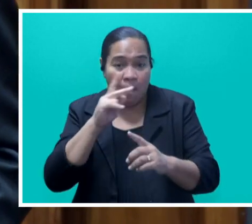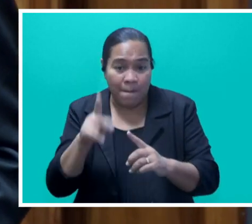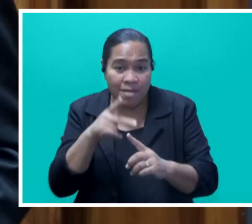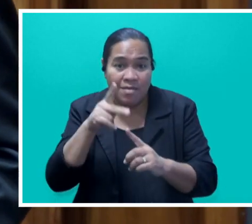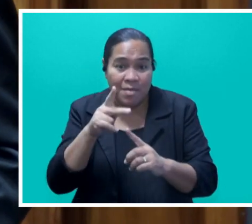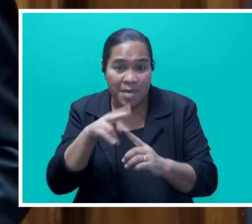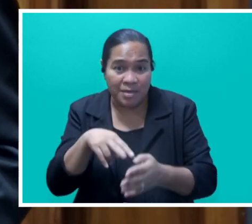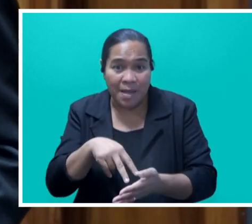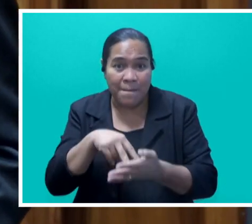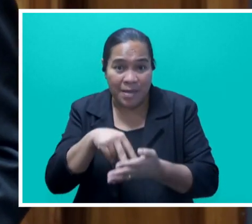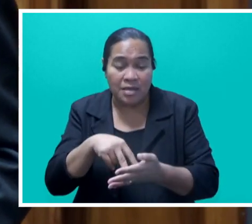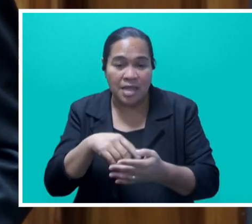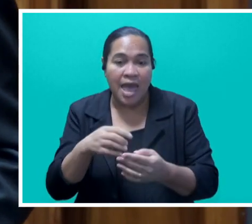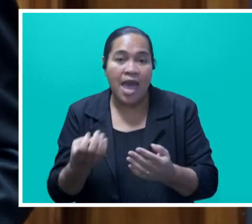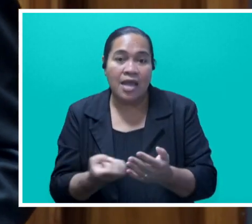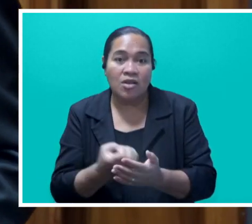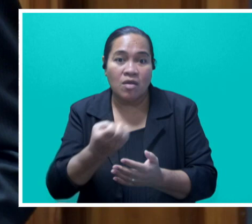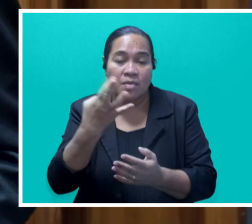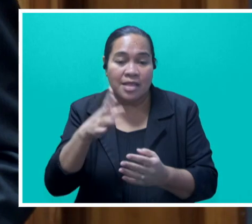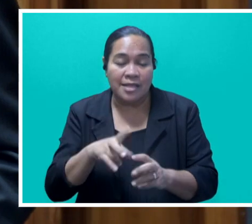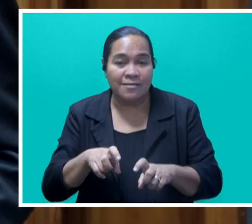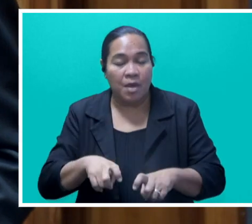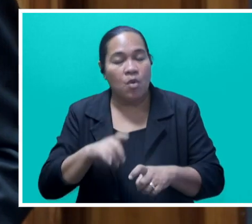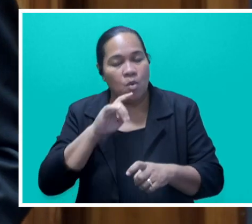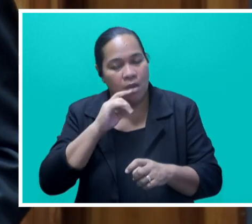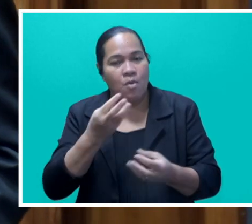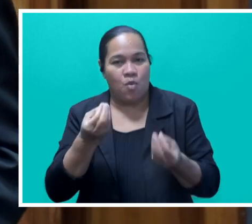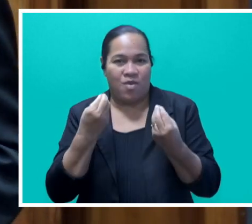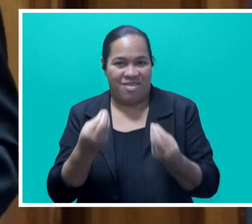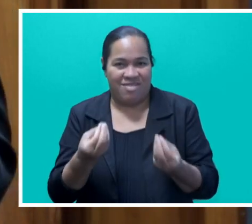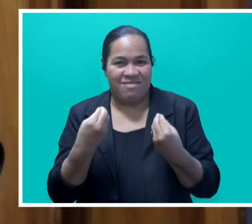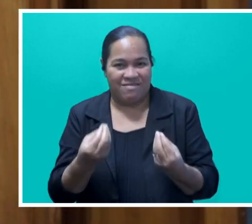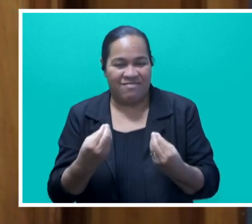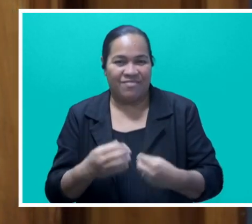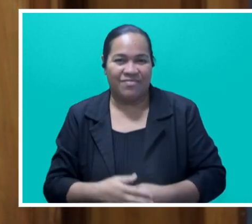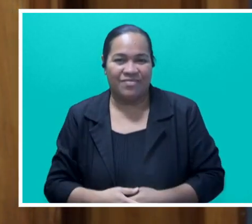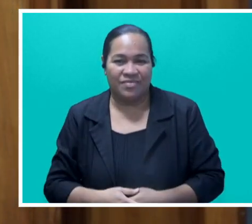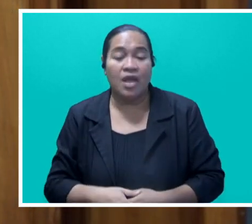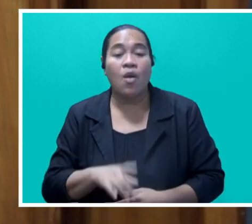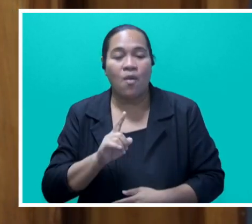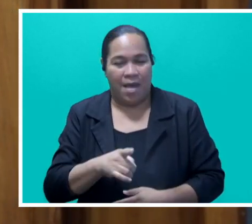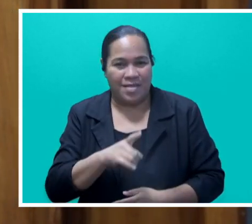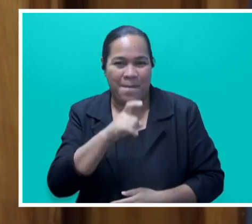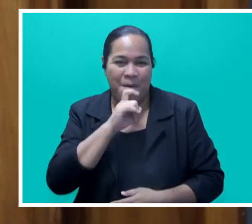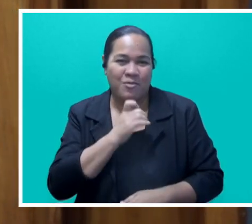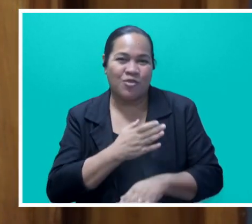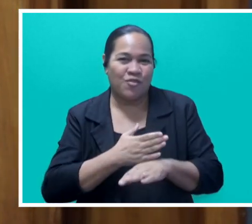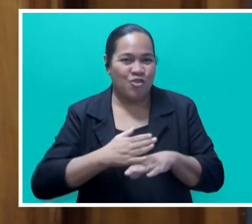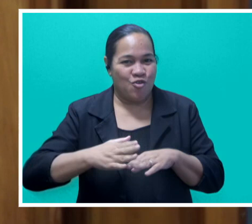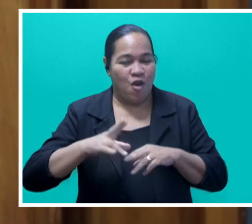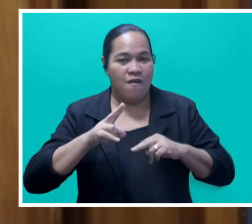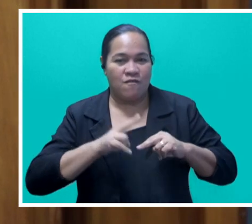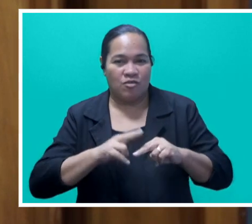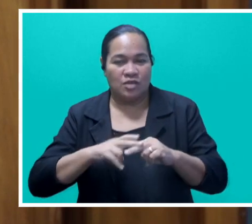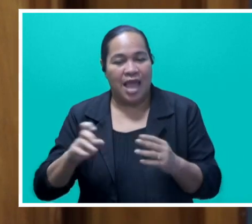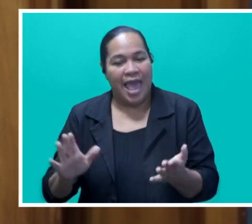economic prosperity will be worth the sacrifice. That is the promise of the new Fiji, a prosperous